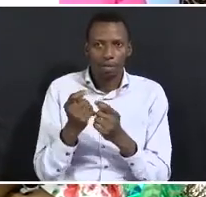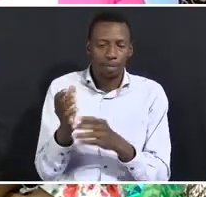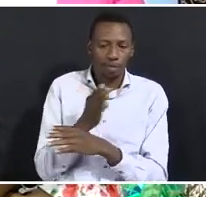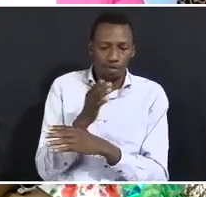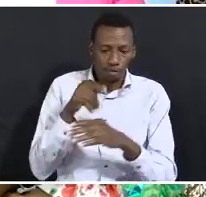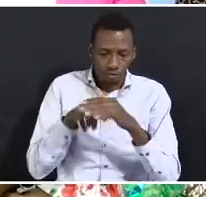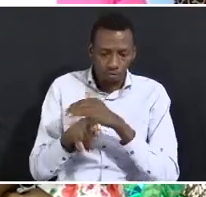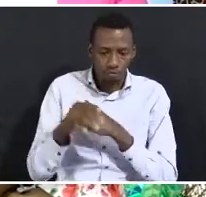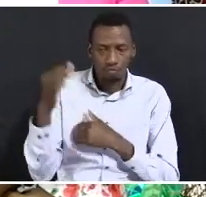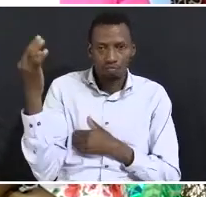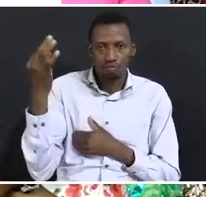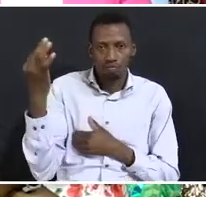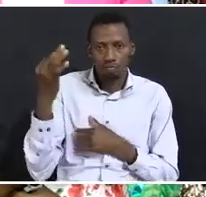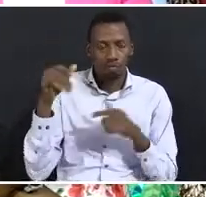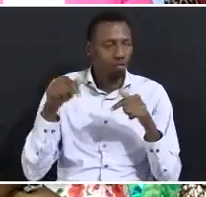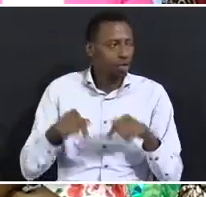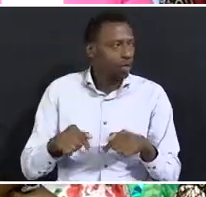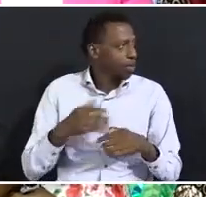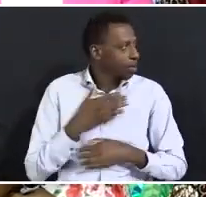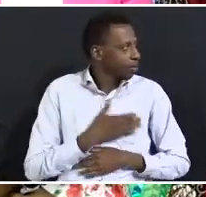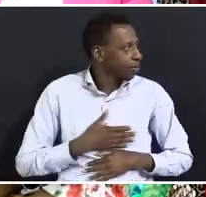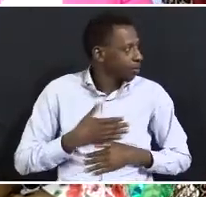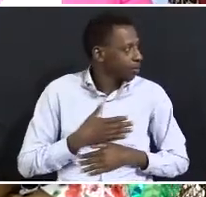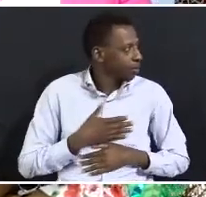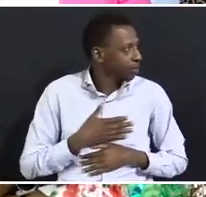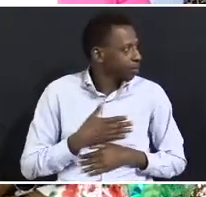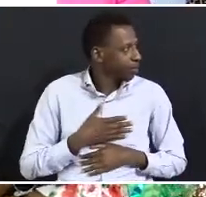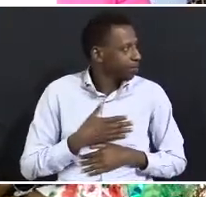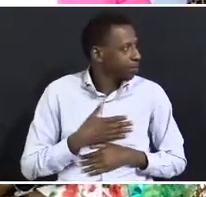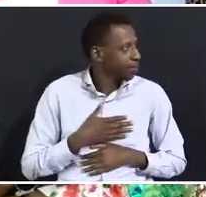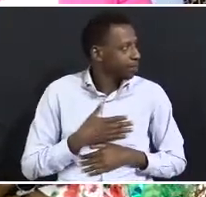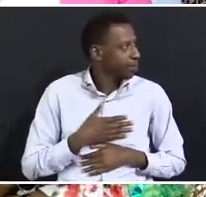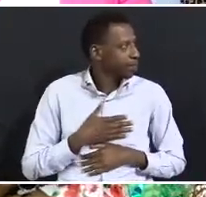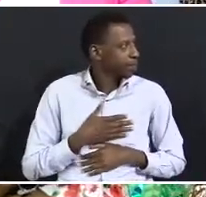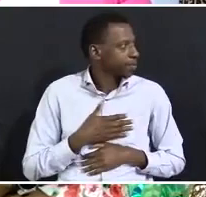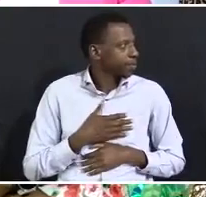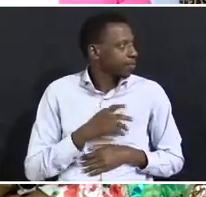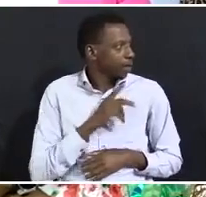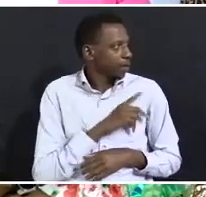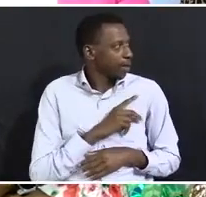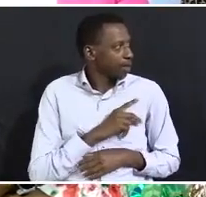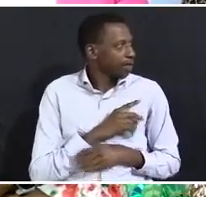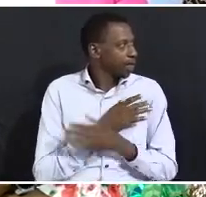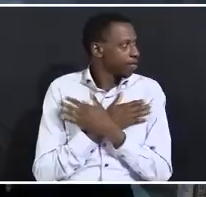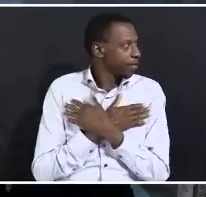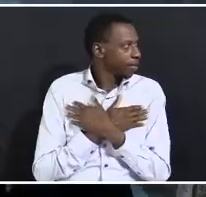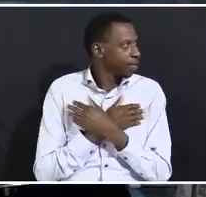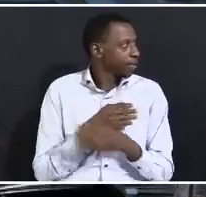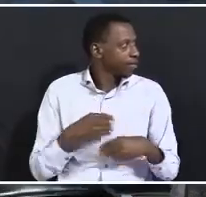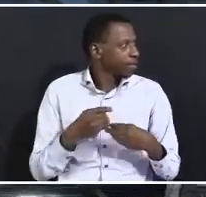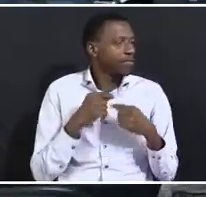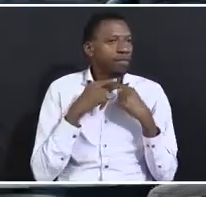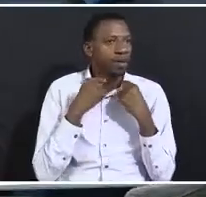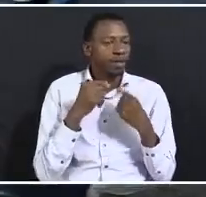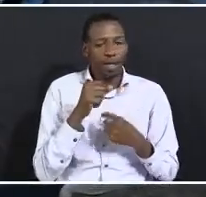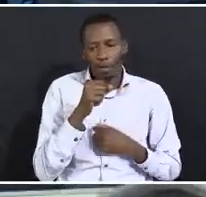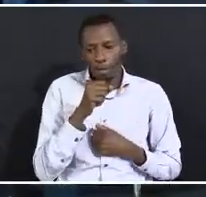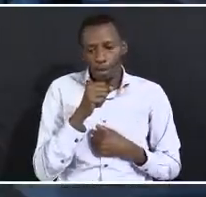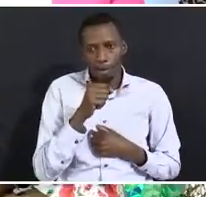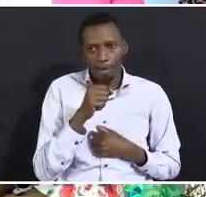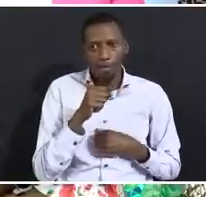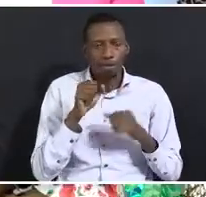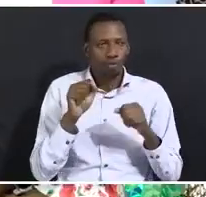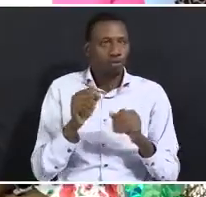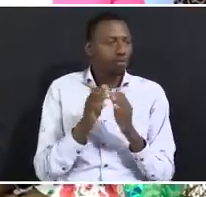word that we have today. Please kindly furnish pastor with a mic that he'll be able